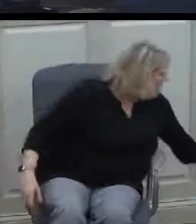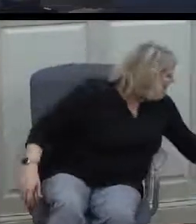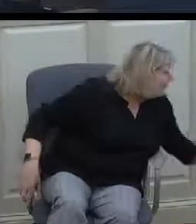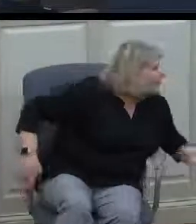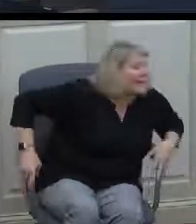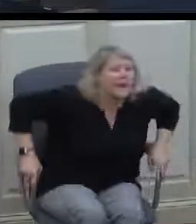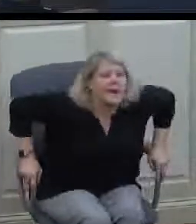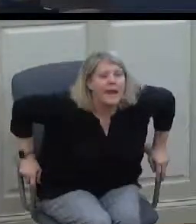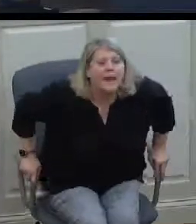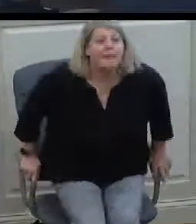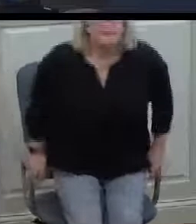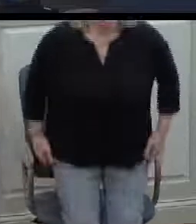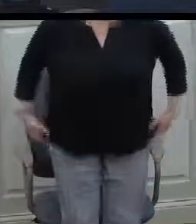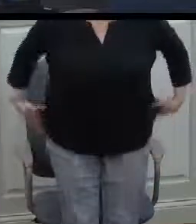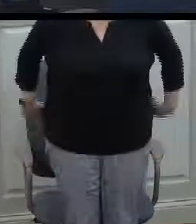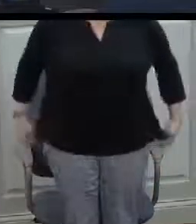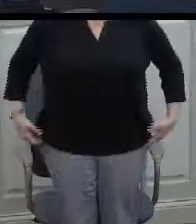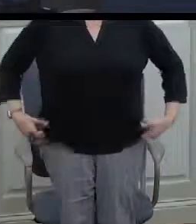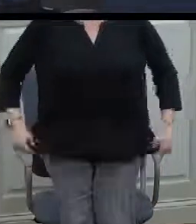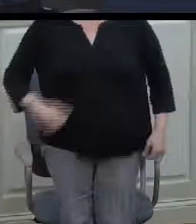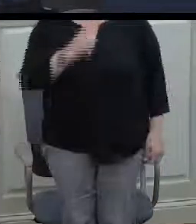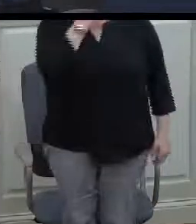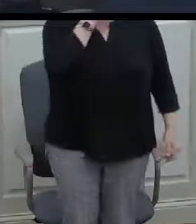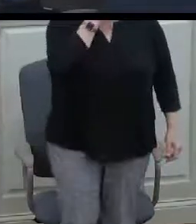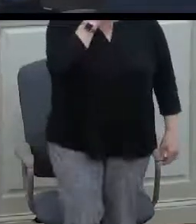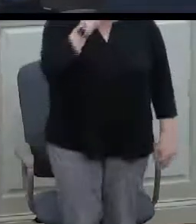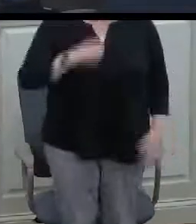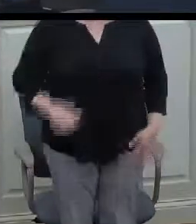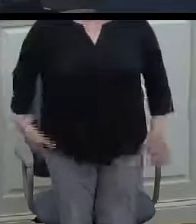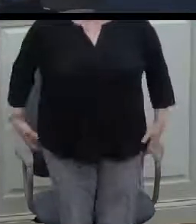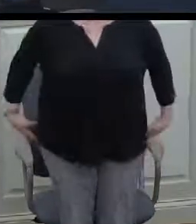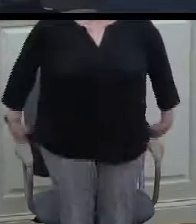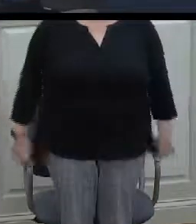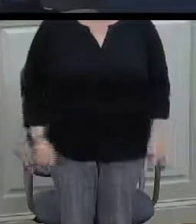Were you an Eagle Scout? I was not.